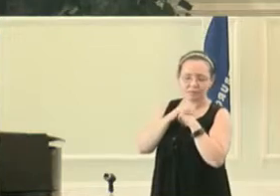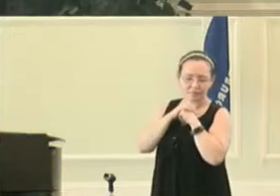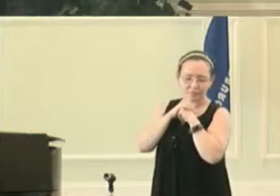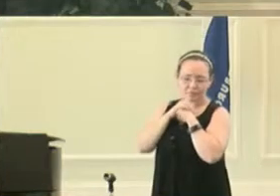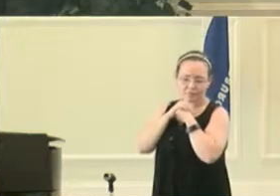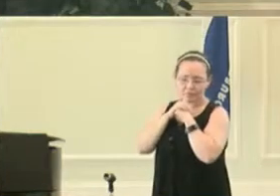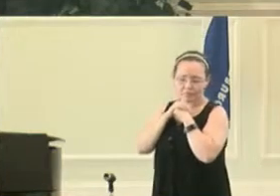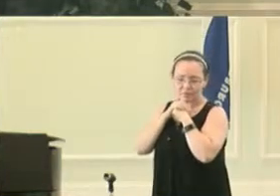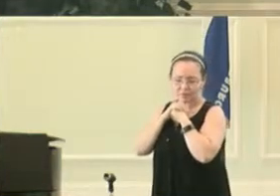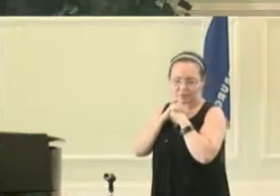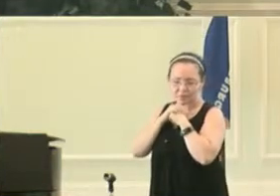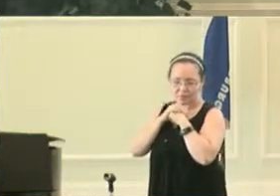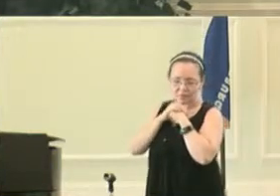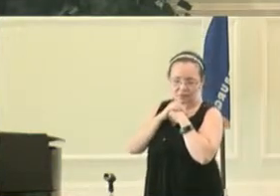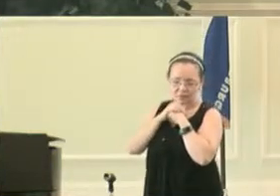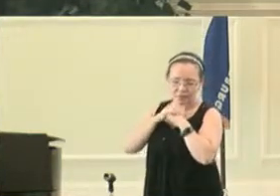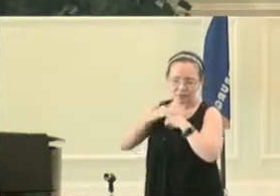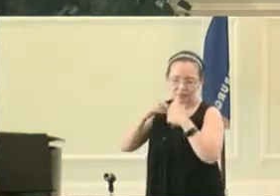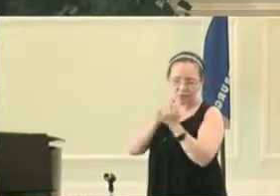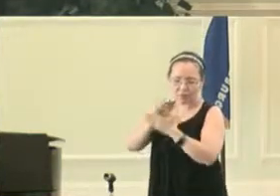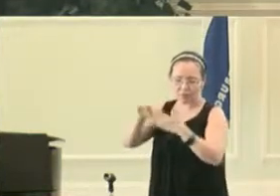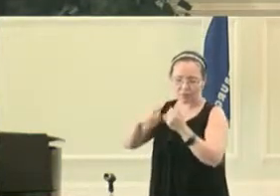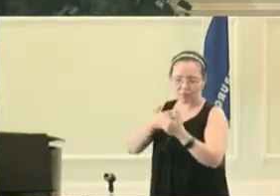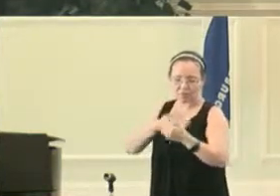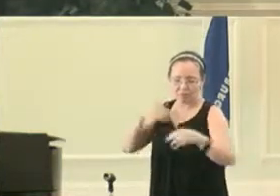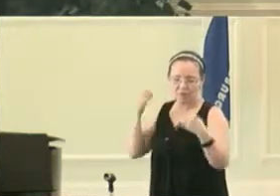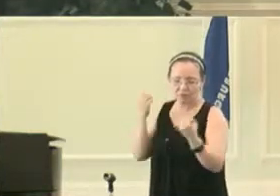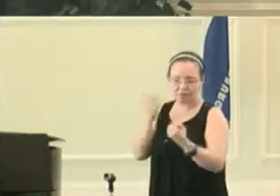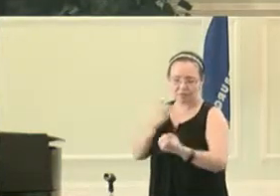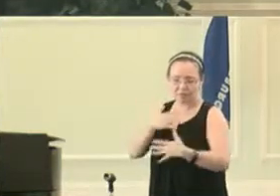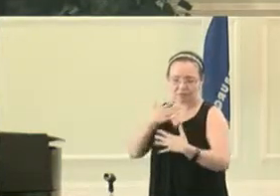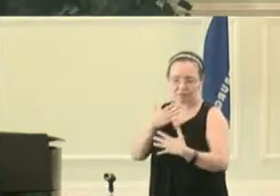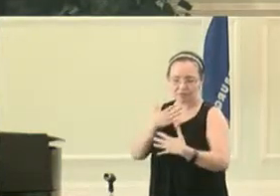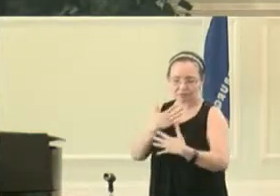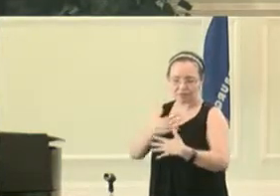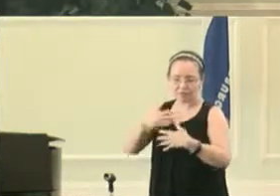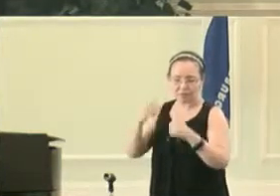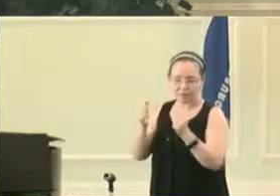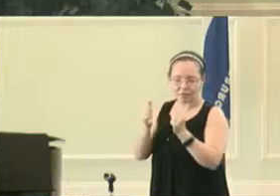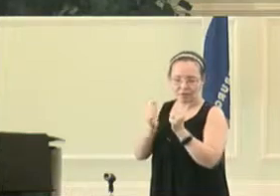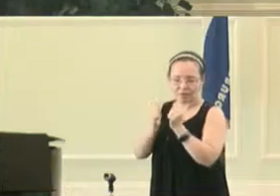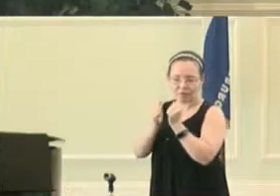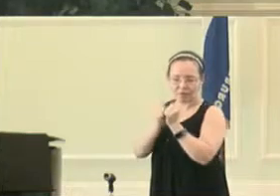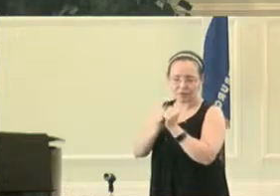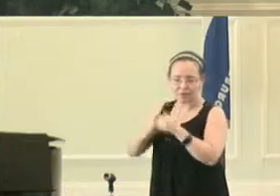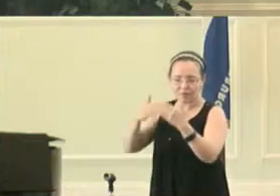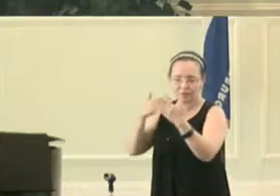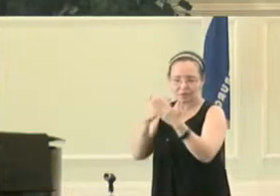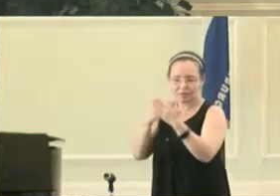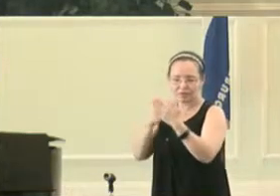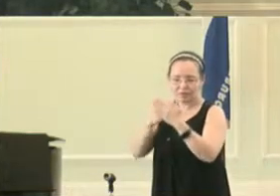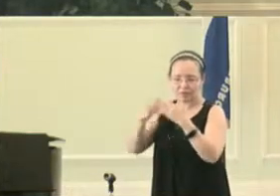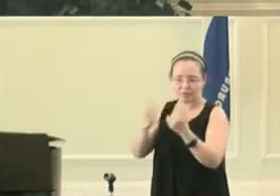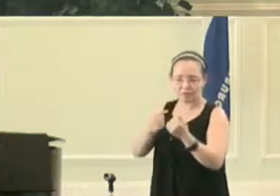kills every fear, and the ones who will need you will walk away